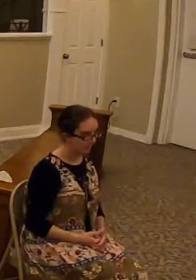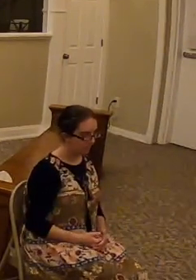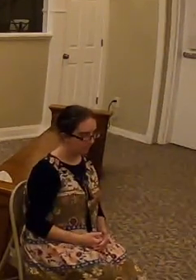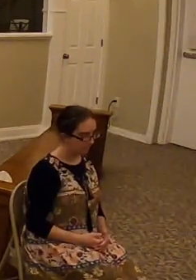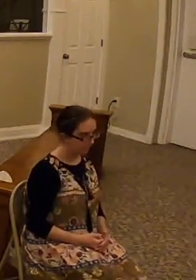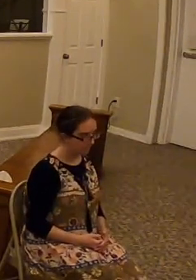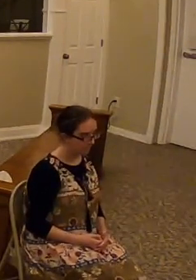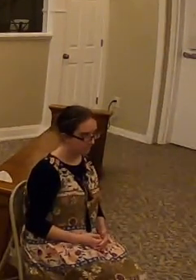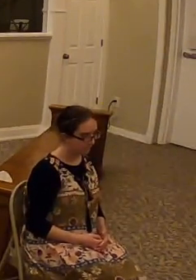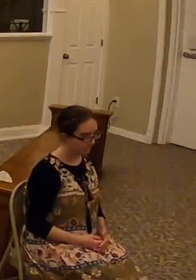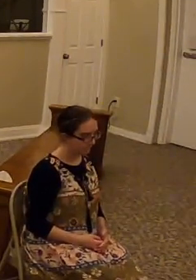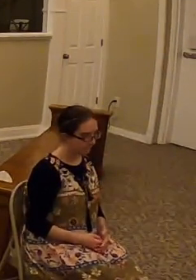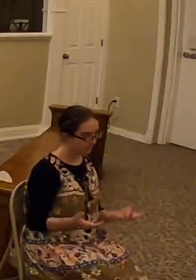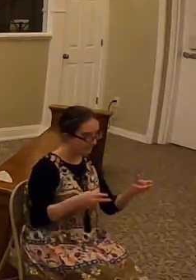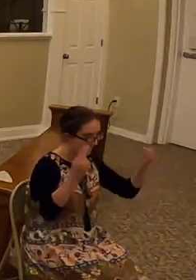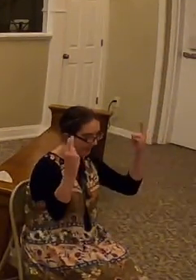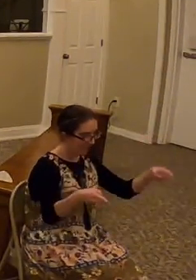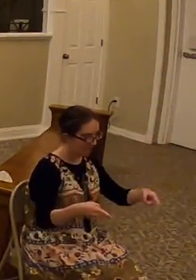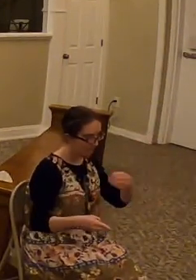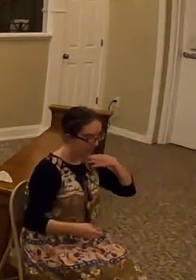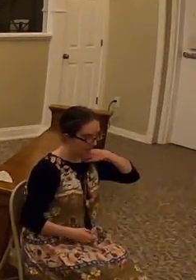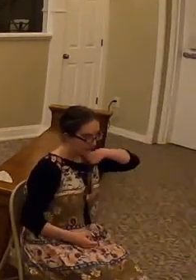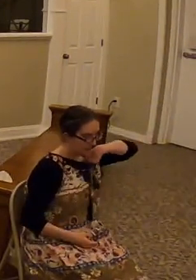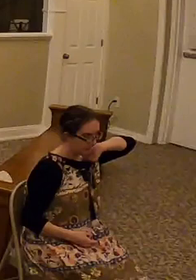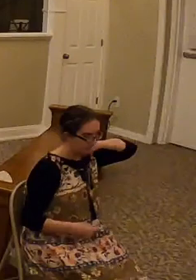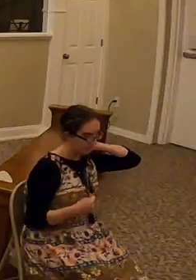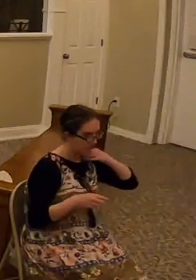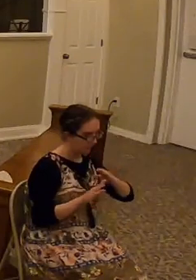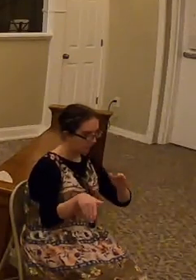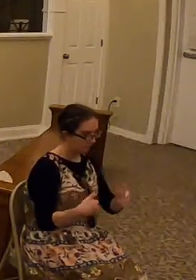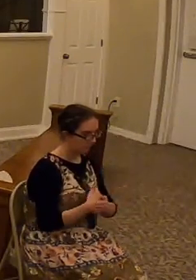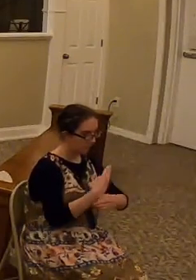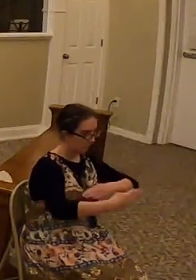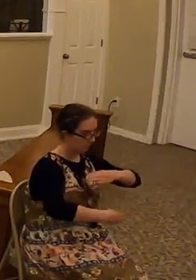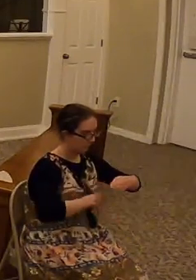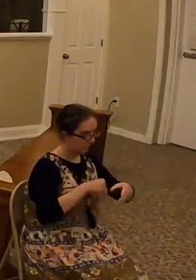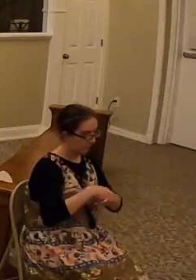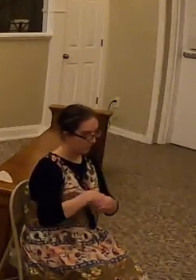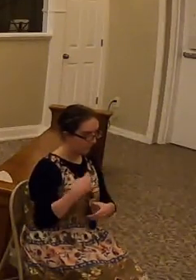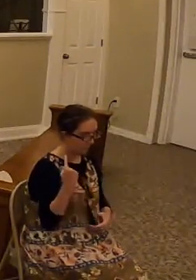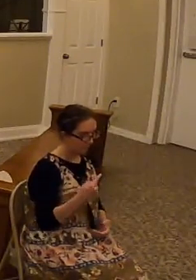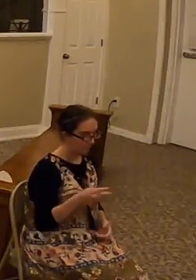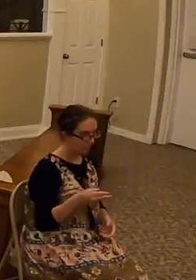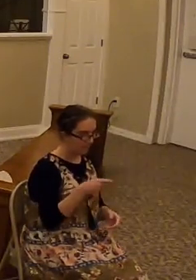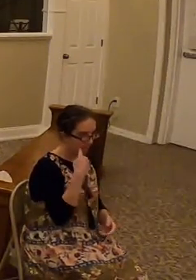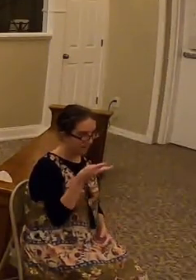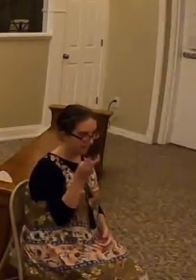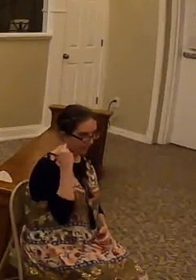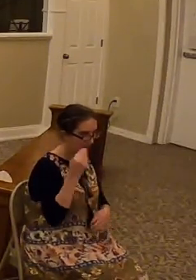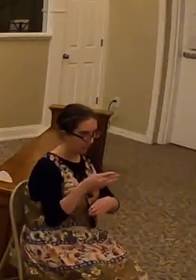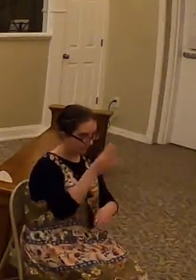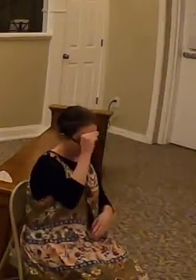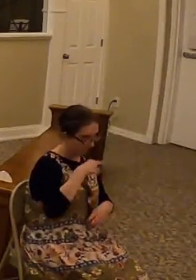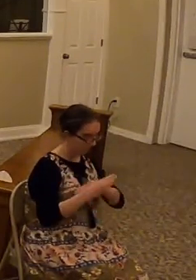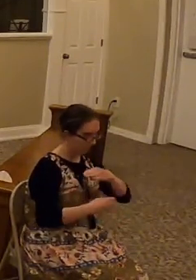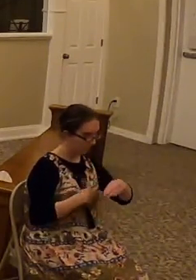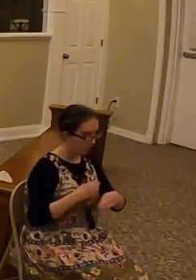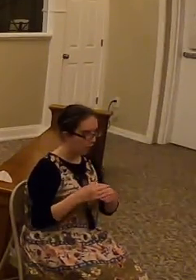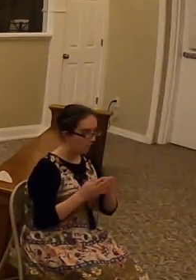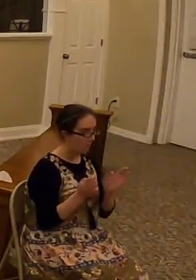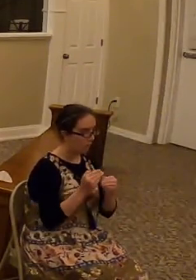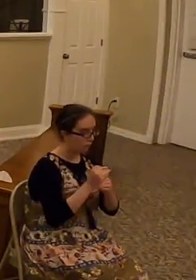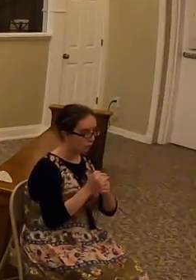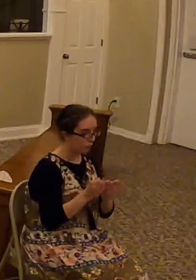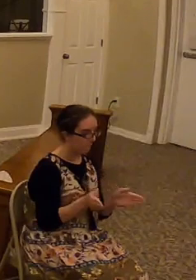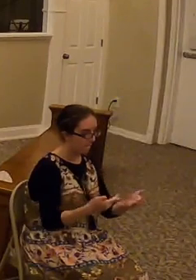You know? And so what happens is, they get all wrapped up in their self. I said it a while ago, a man wrapped up in his own self is a very